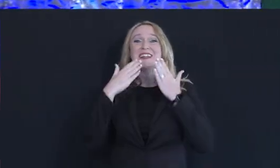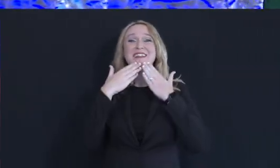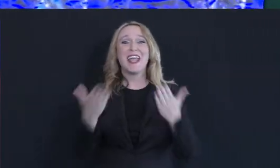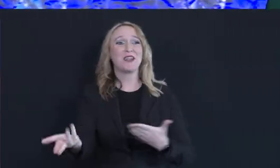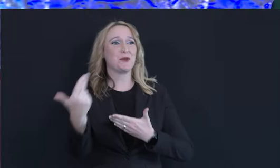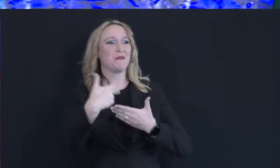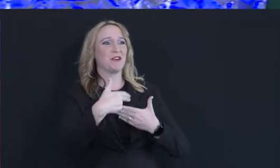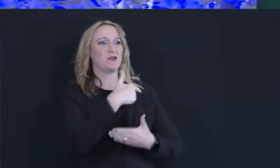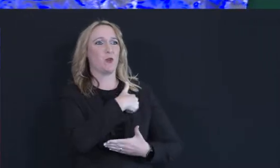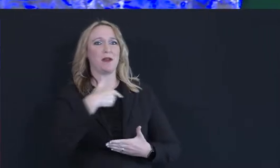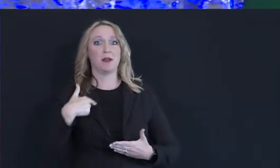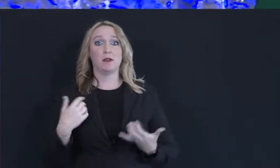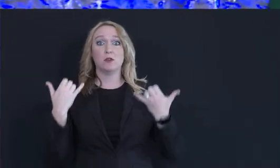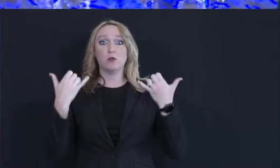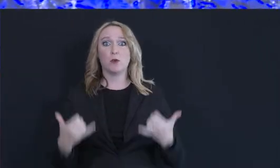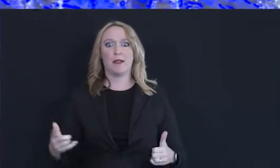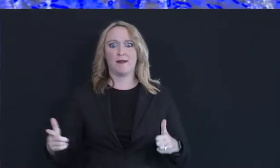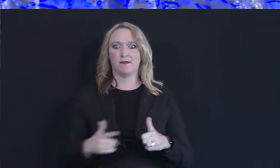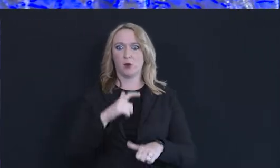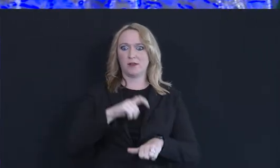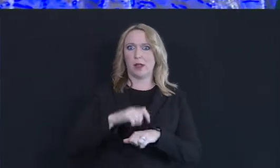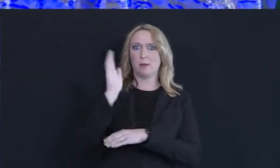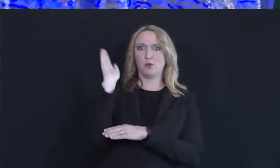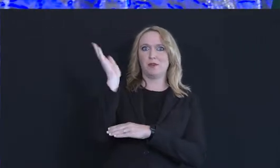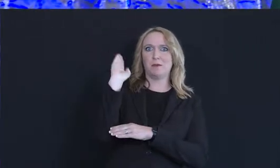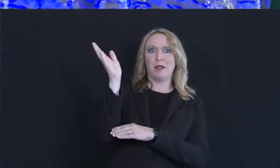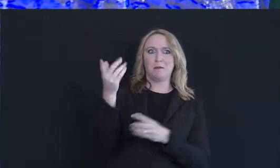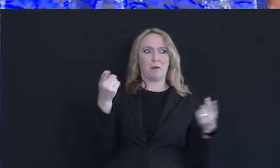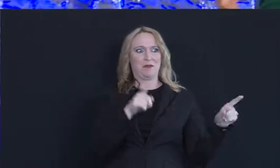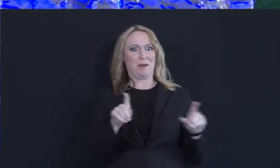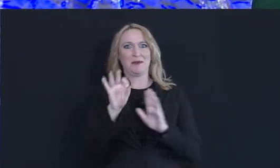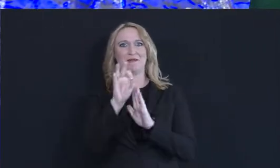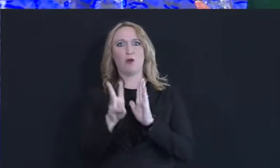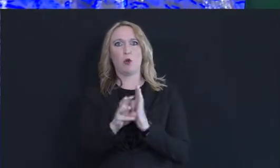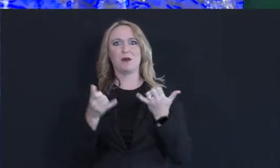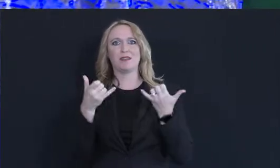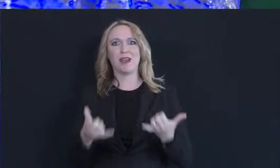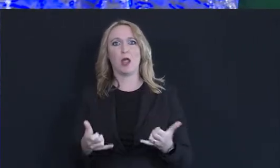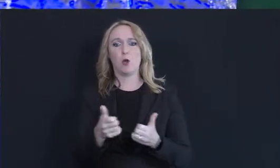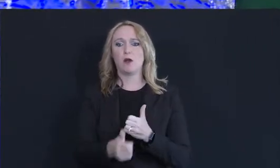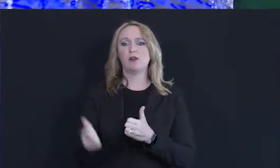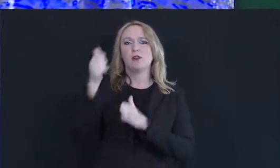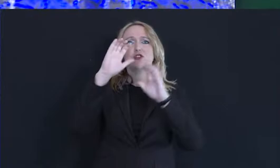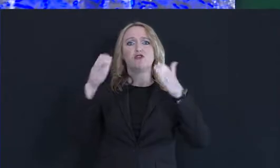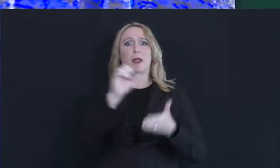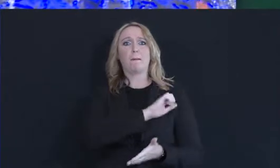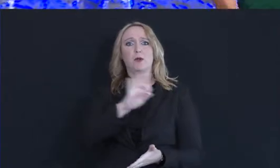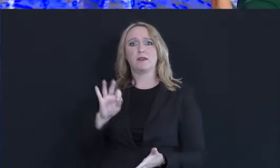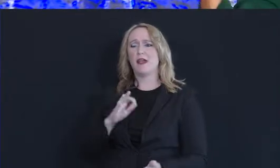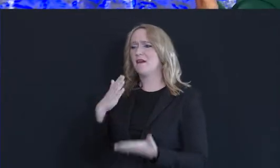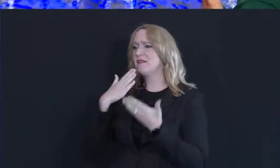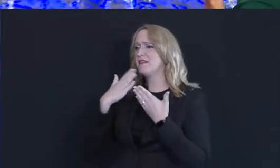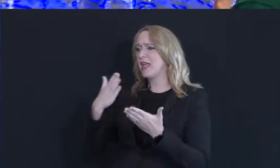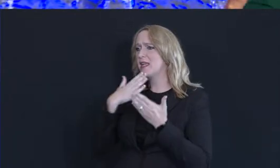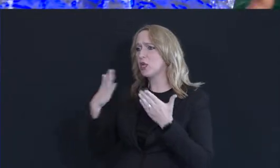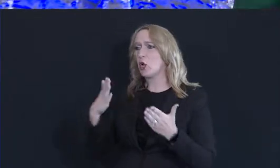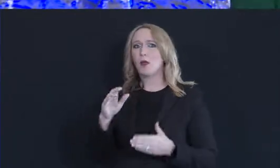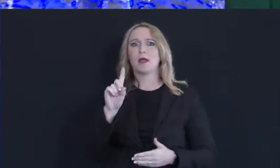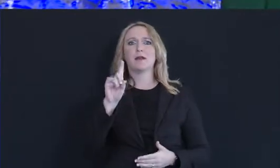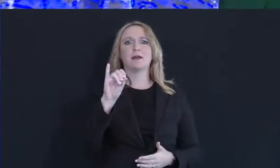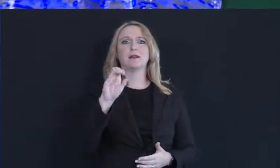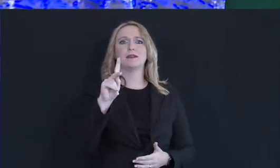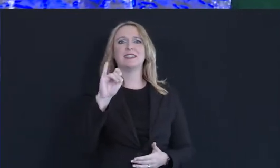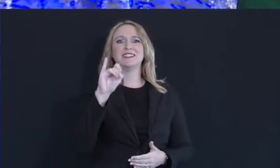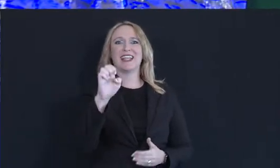for my first official state of the city first I have to thank the chamber staff for putting on today's event and importantly Dickey's Arena staff